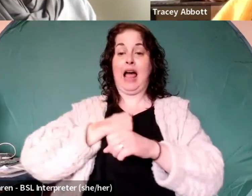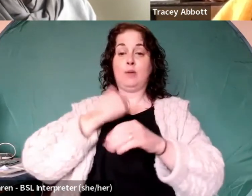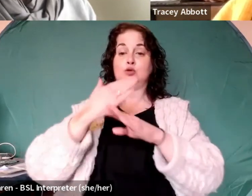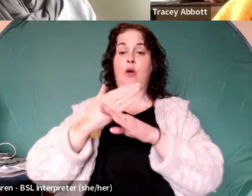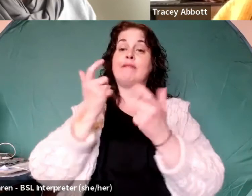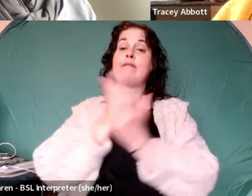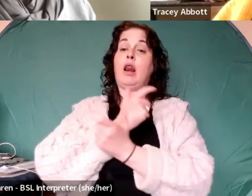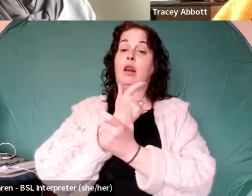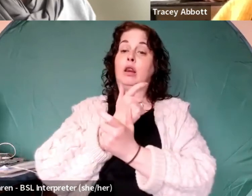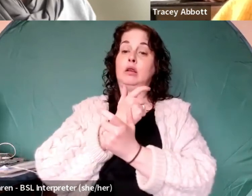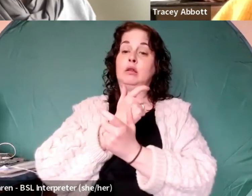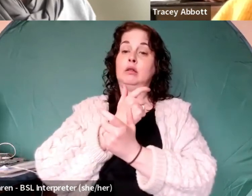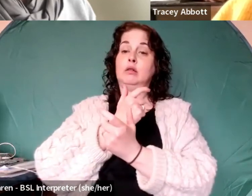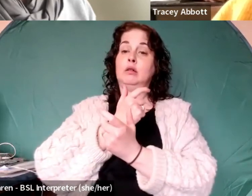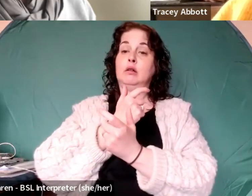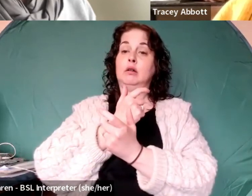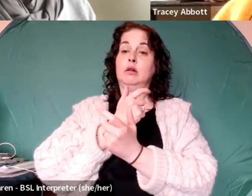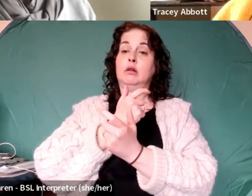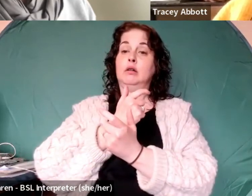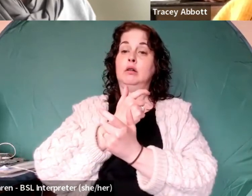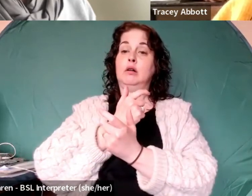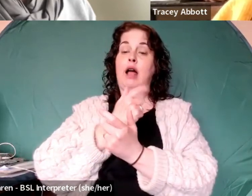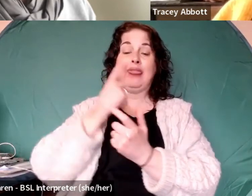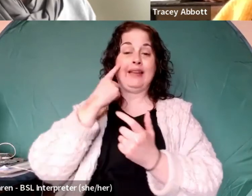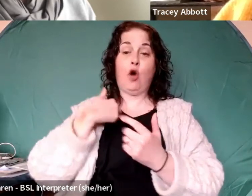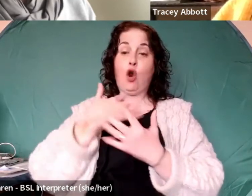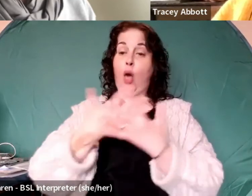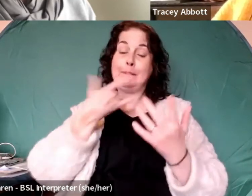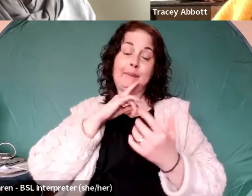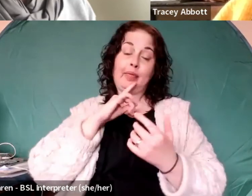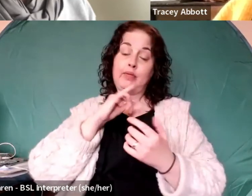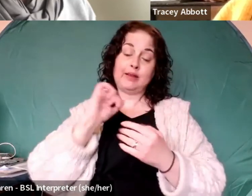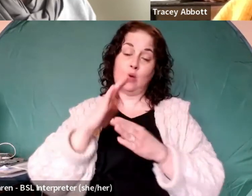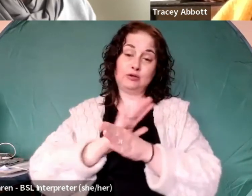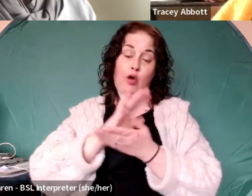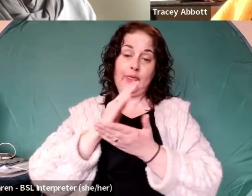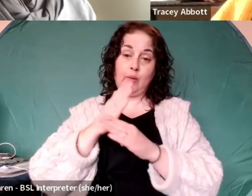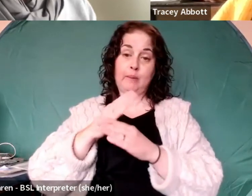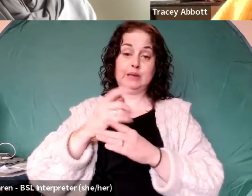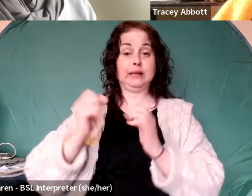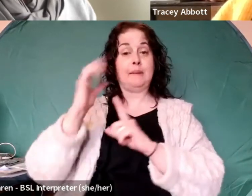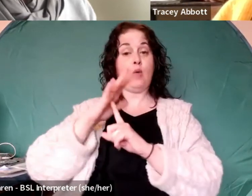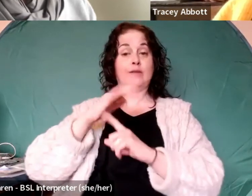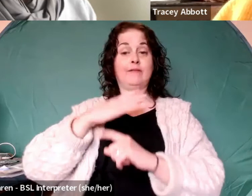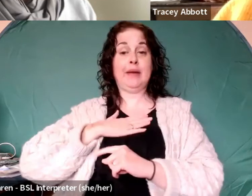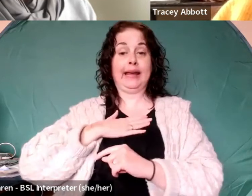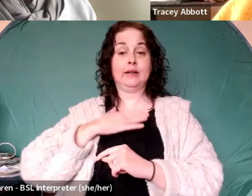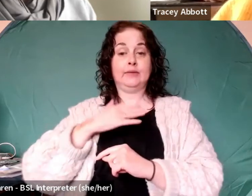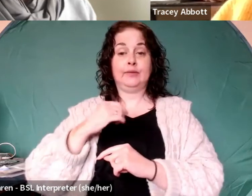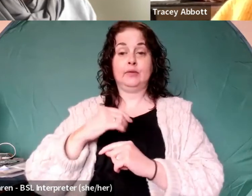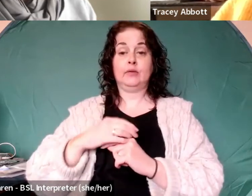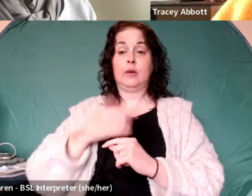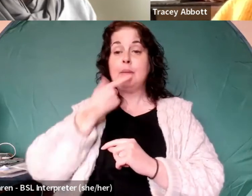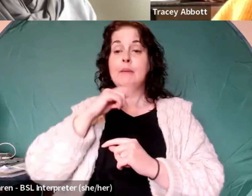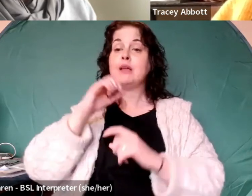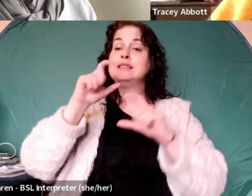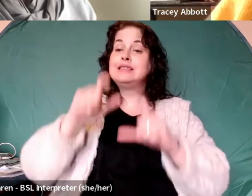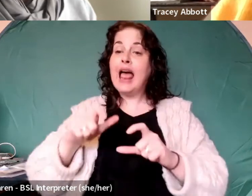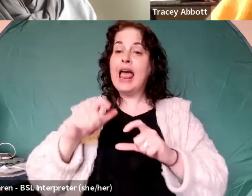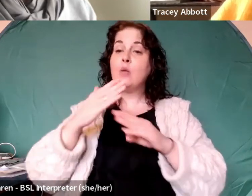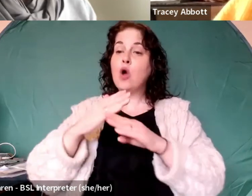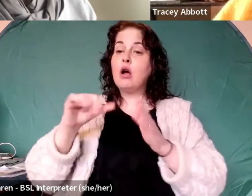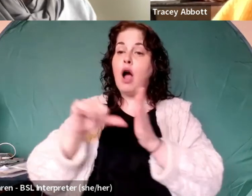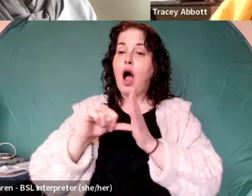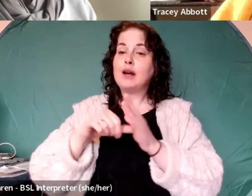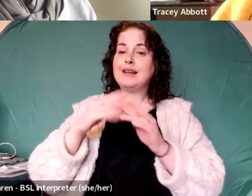fun, which might be a kind of irrelevant thing for a lot of people, but it's really important for me. Well, people stay and they work hard if it's fun, don't they? Yeah, of